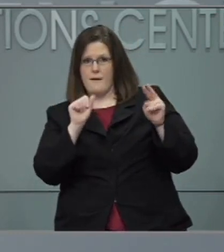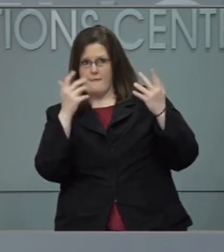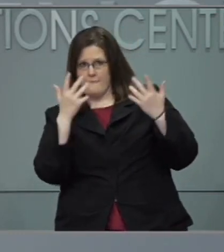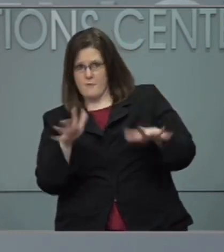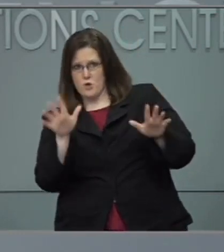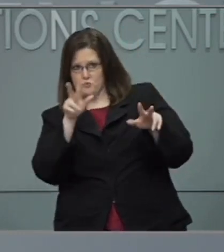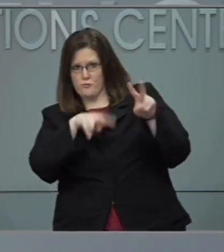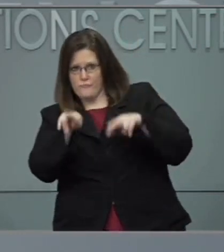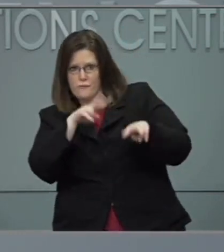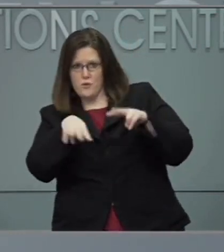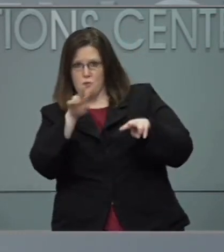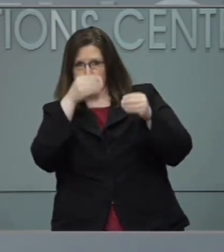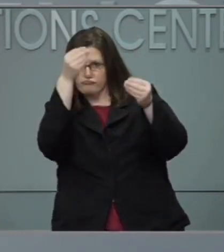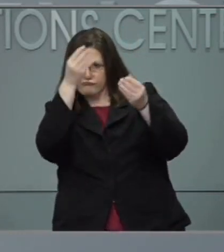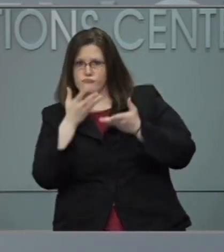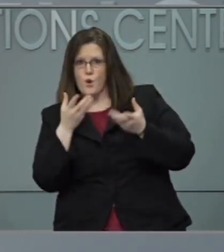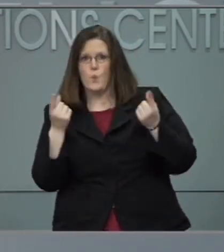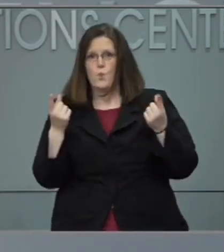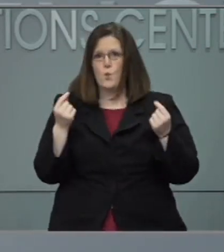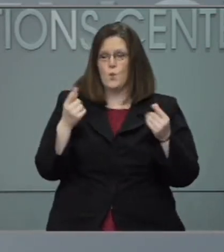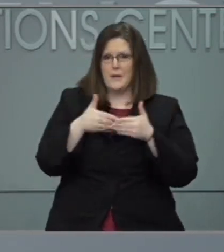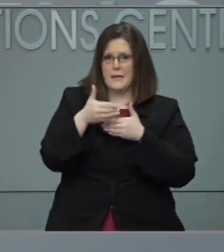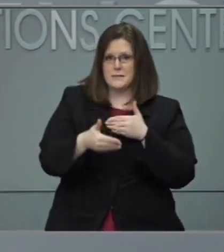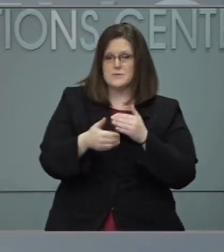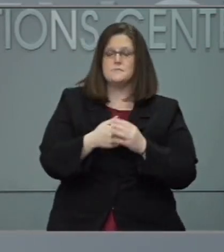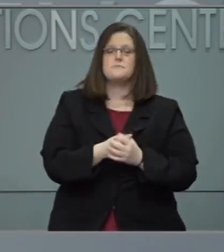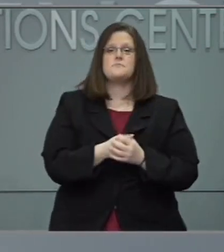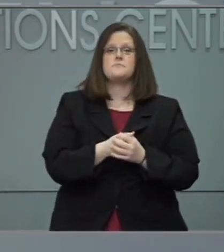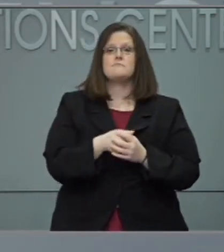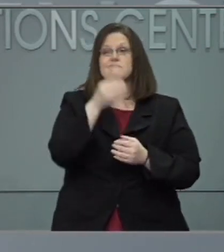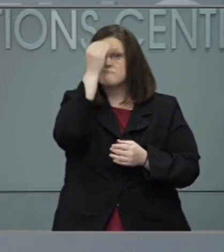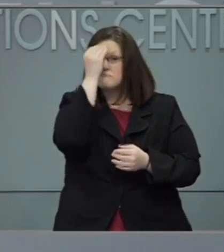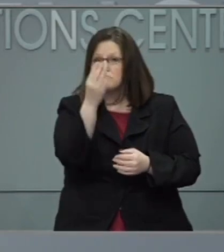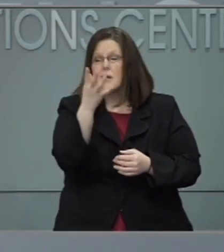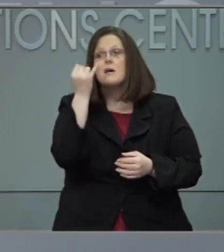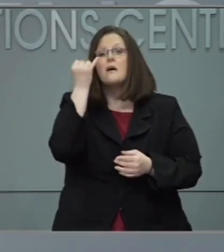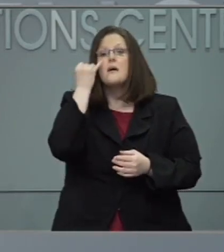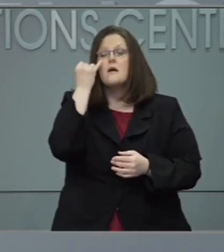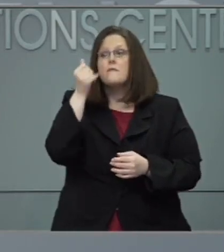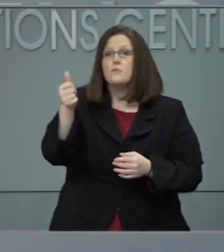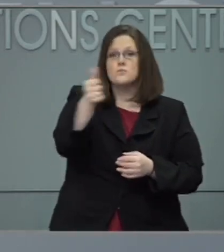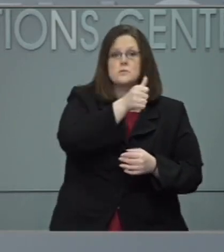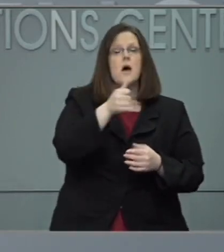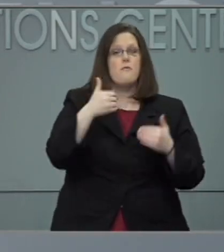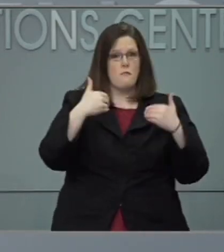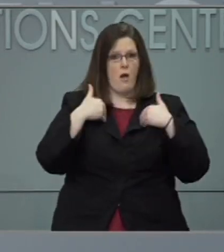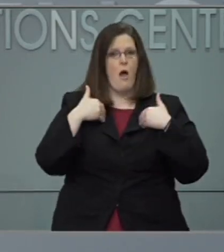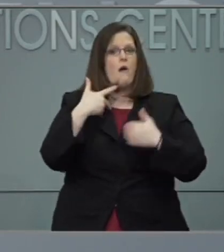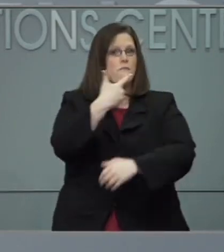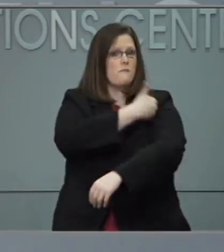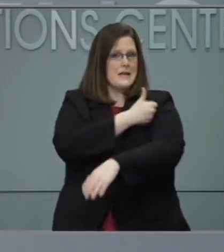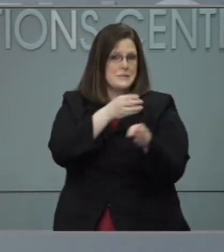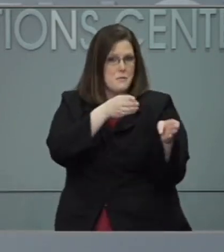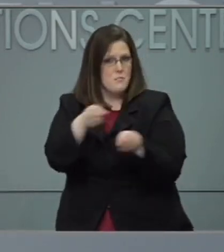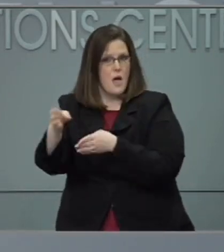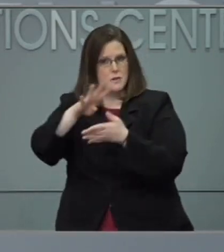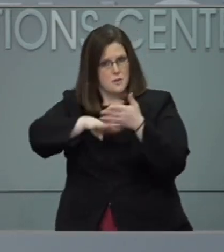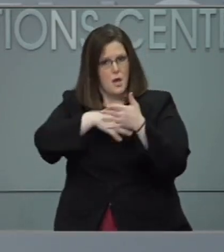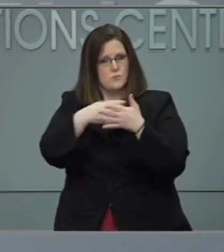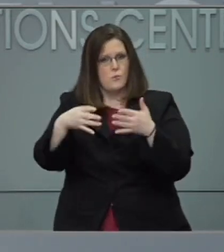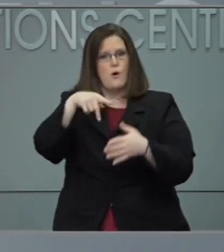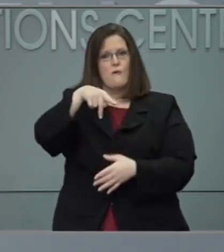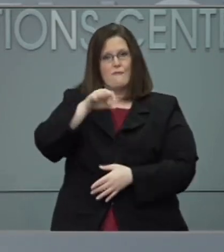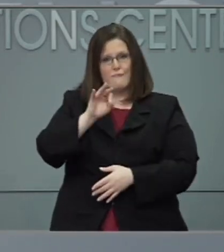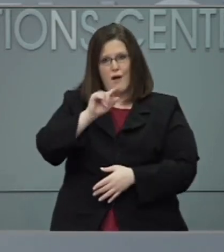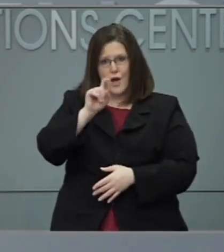provided. So if you have an appointment for Pfizer or Moderna, please go to your vaccine appointment as